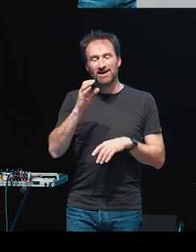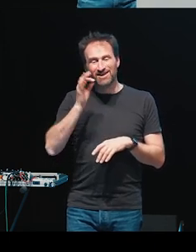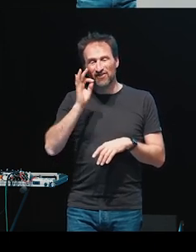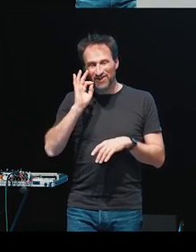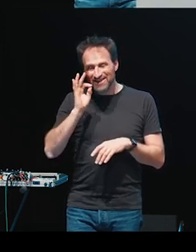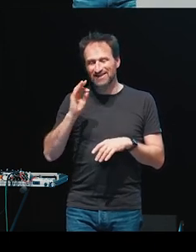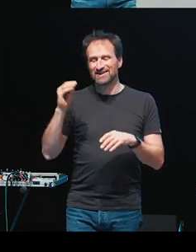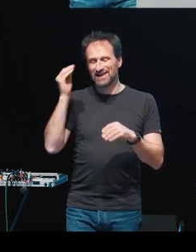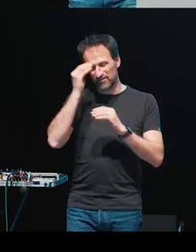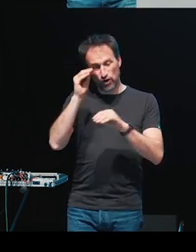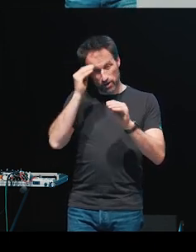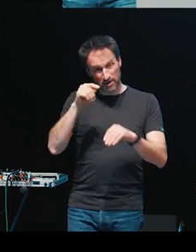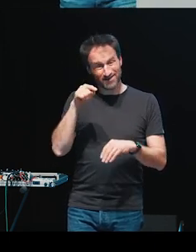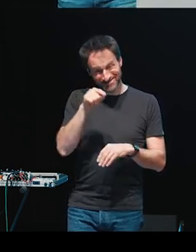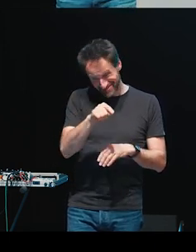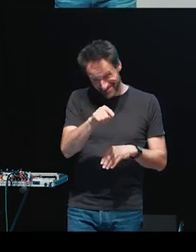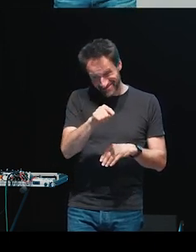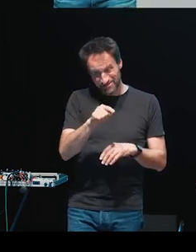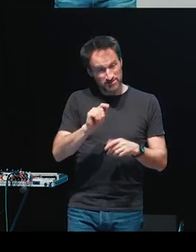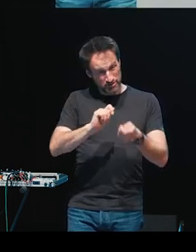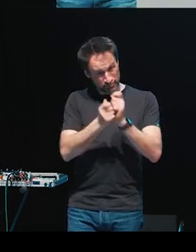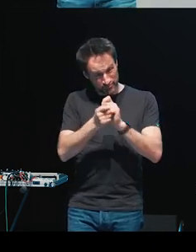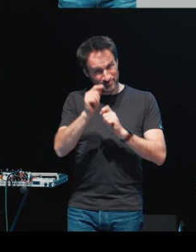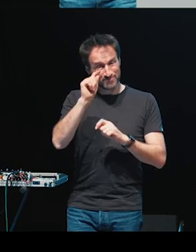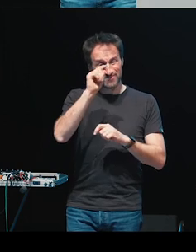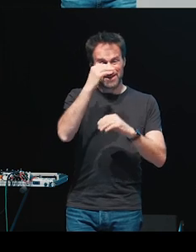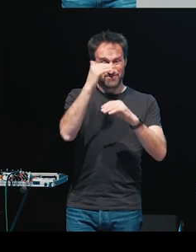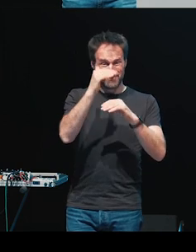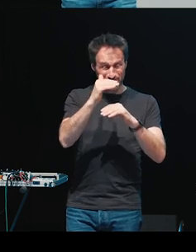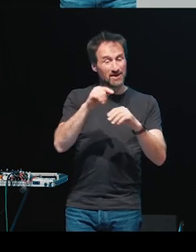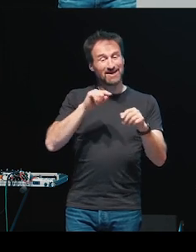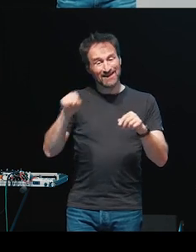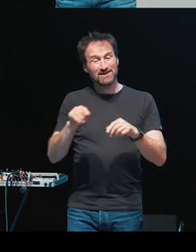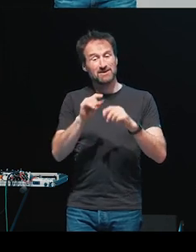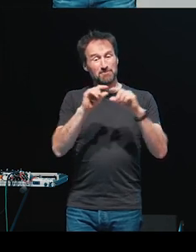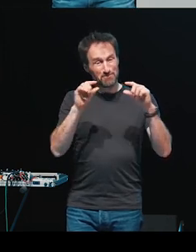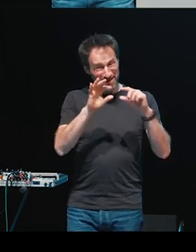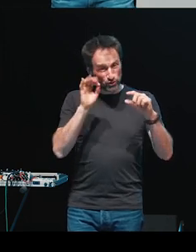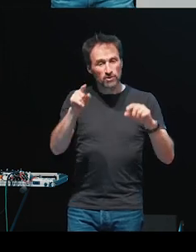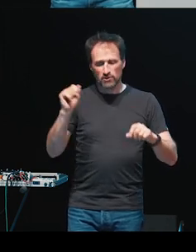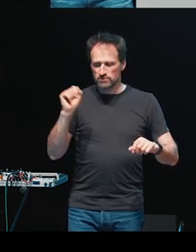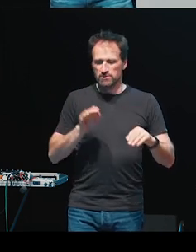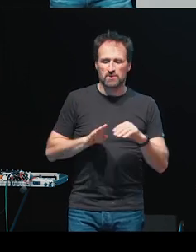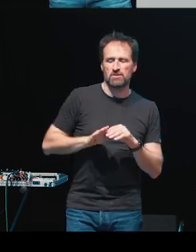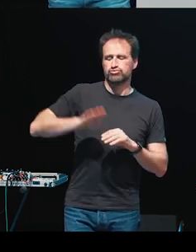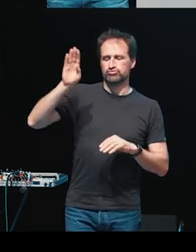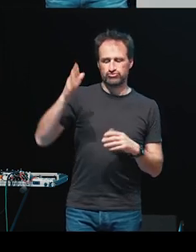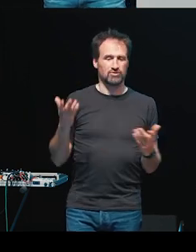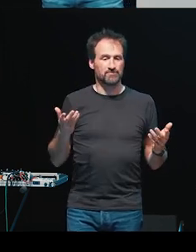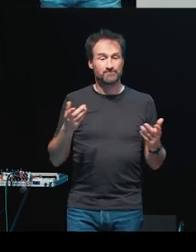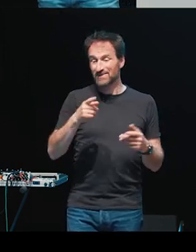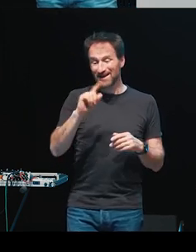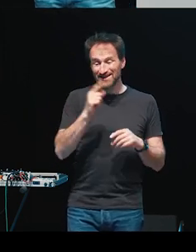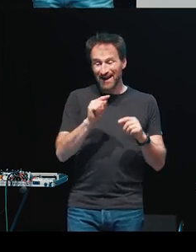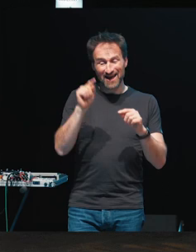hamburger icon, they had an increase in their conversion. And when it's very weird. They didn't have a border around